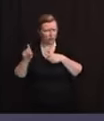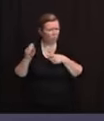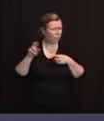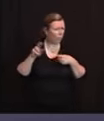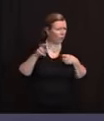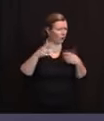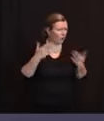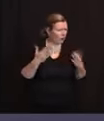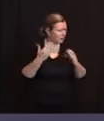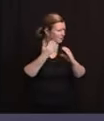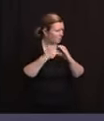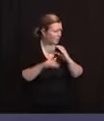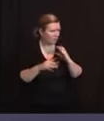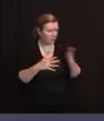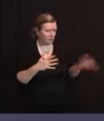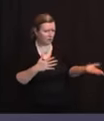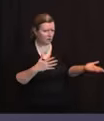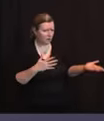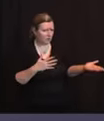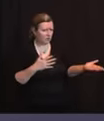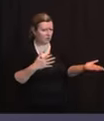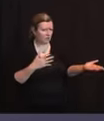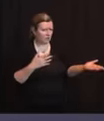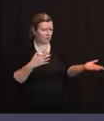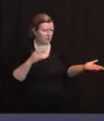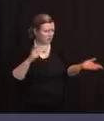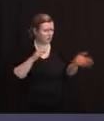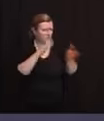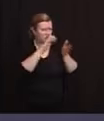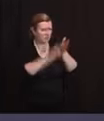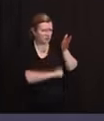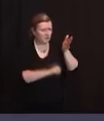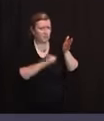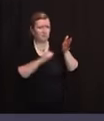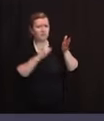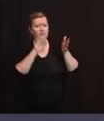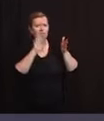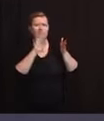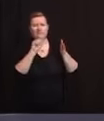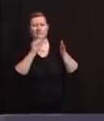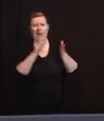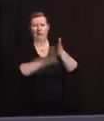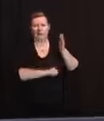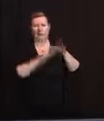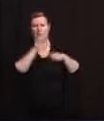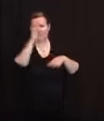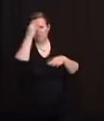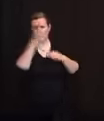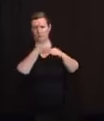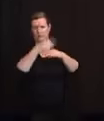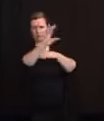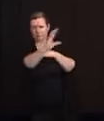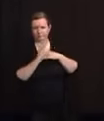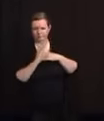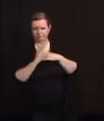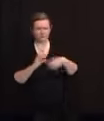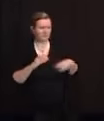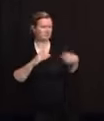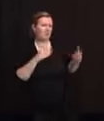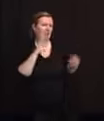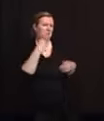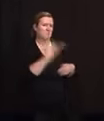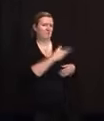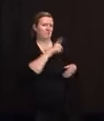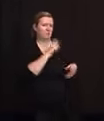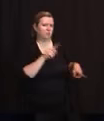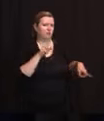withheld on the federal $600 piece? Thanks, Brent and Governor. I'll work backwards. The $600 tax piece, I won't get back